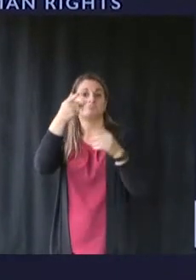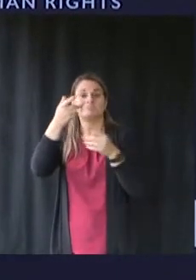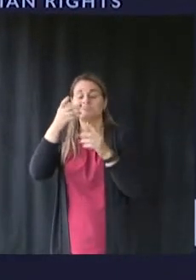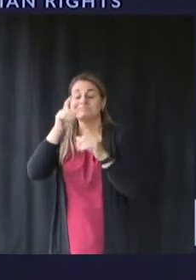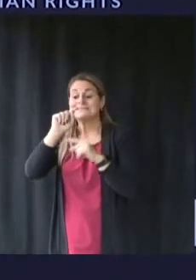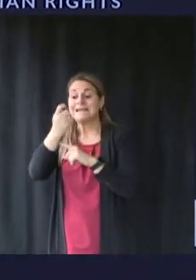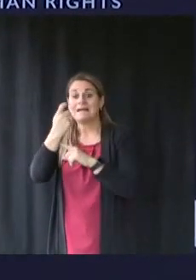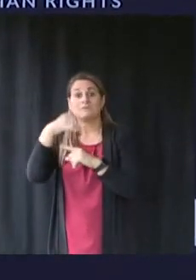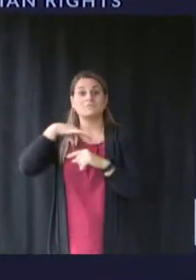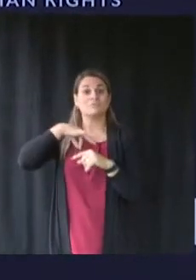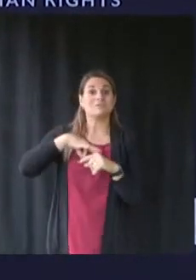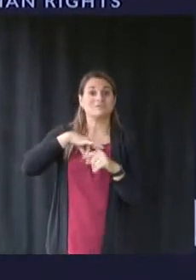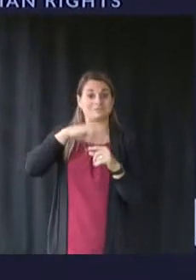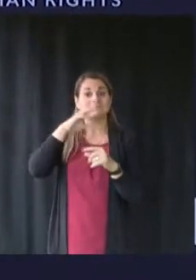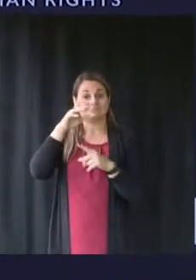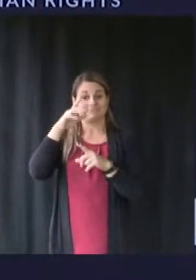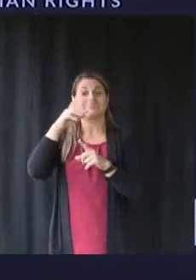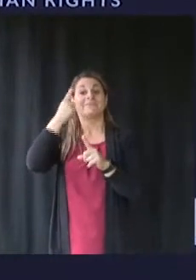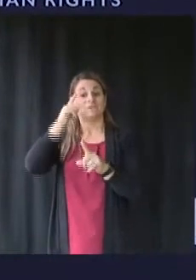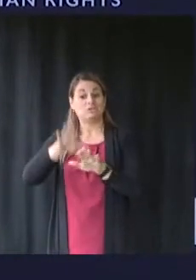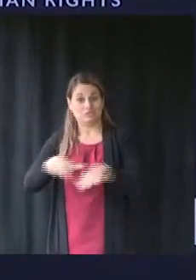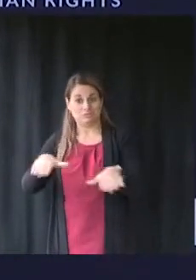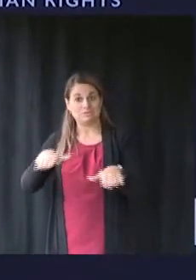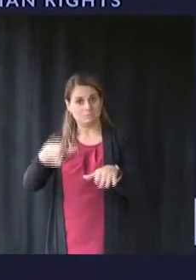middle-class tax cut for working families